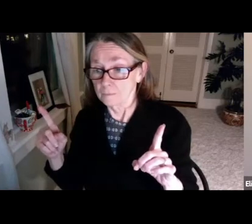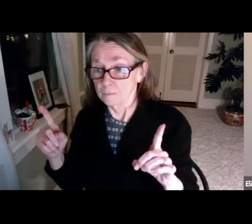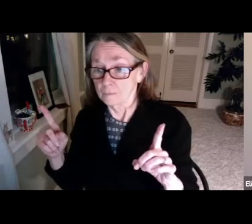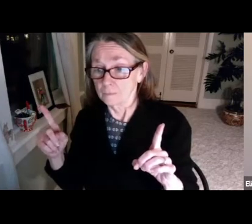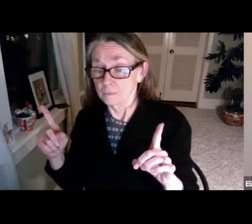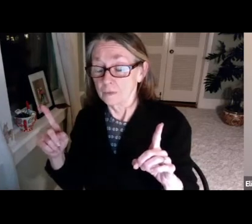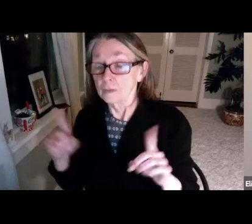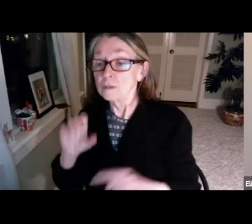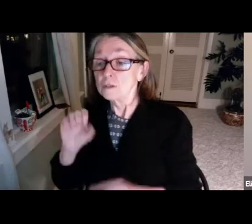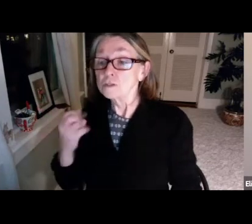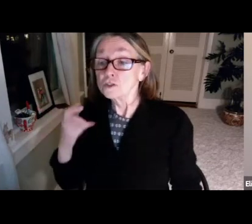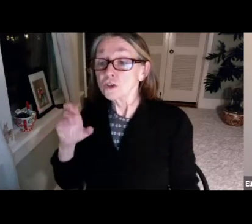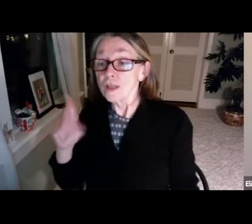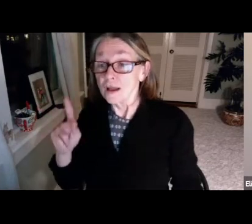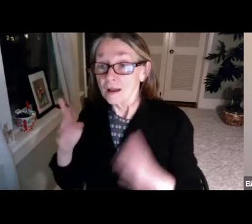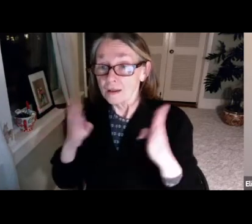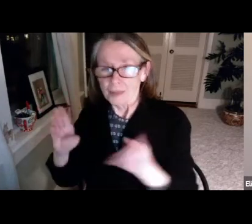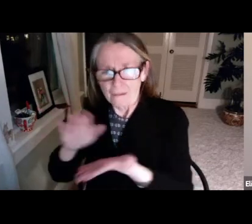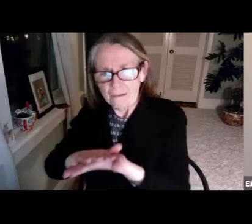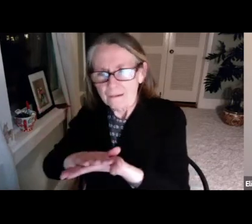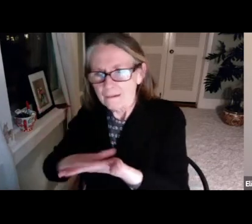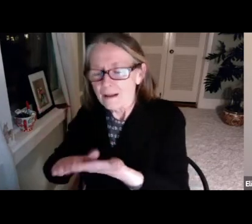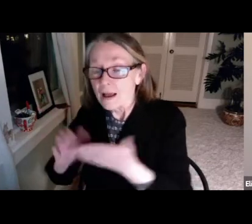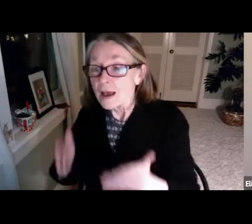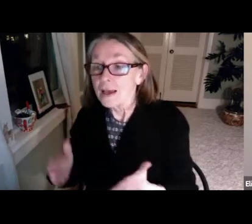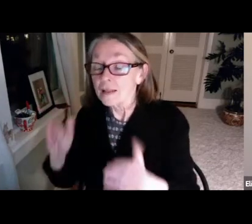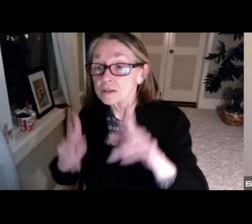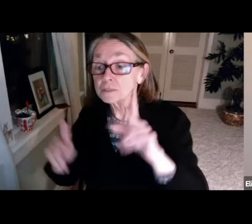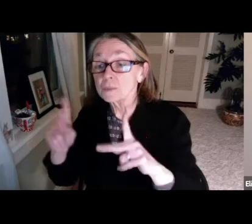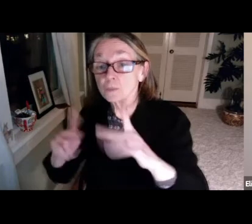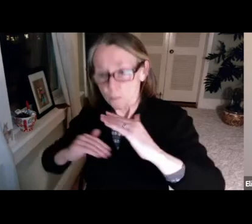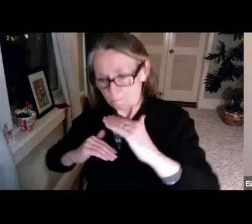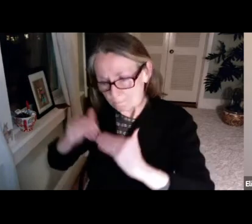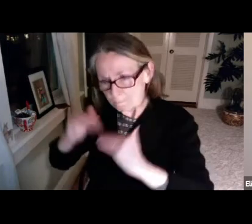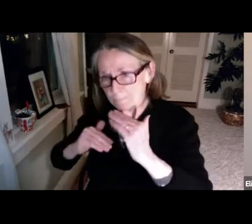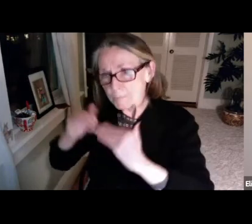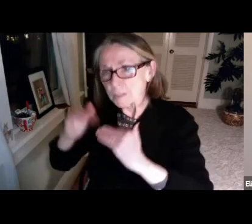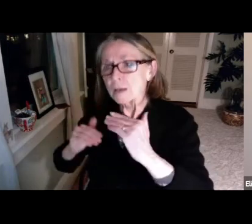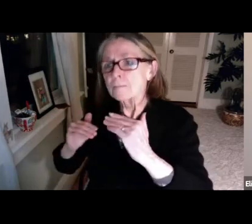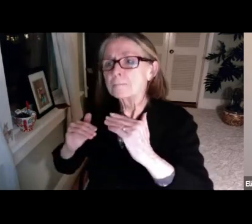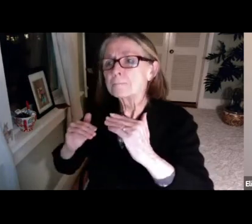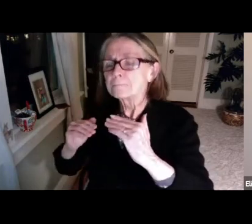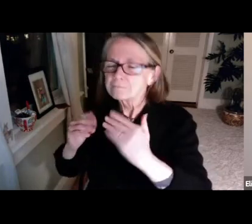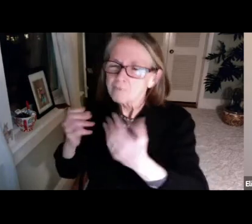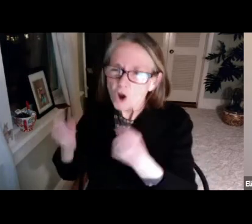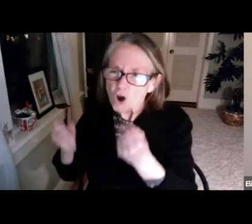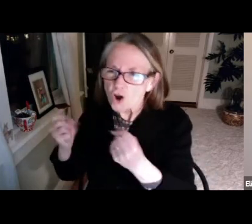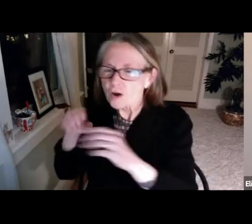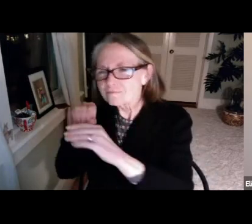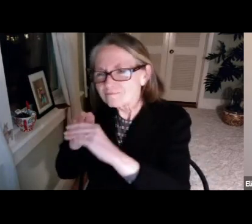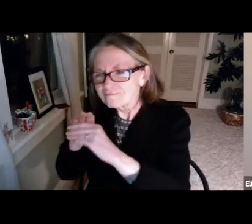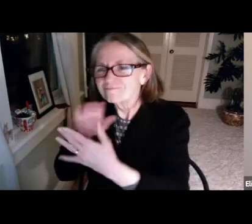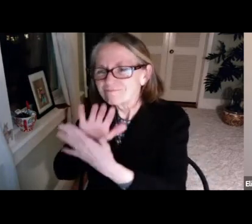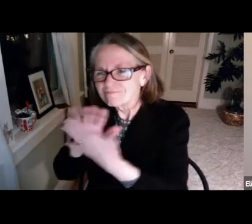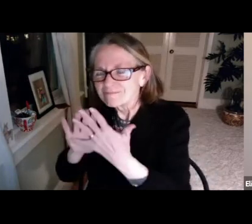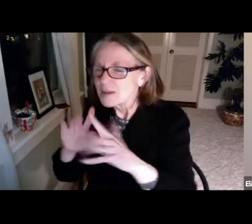the Sherlock Plan is nice in the fact that they allow people to build up those assets, which you can't do under